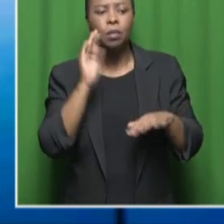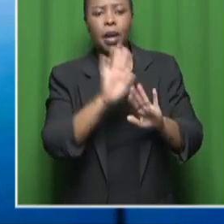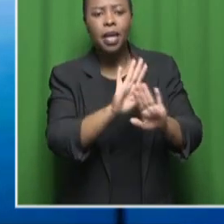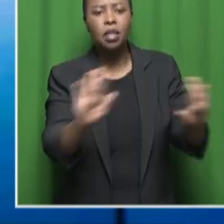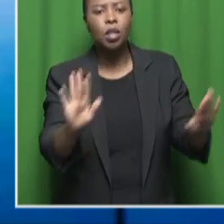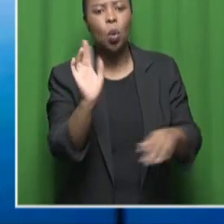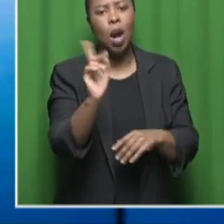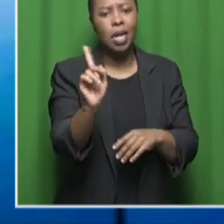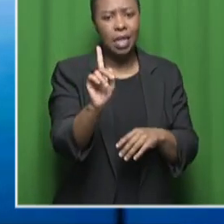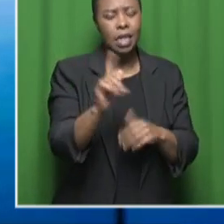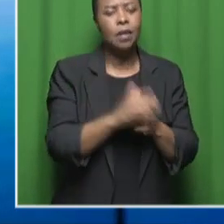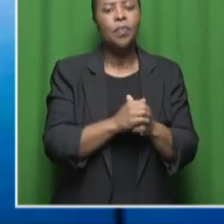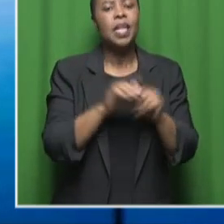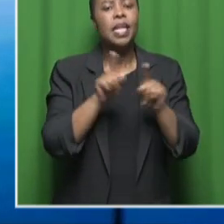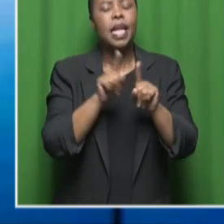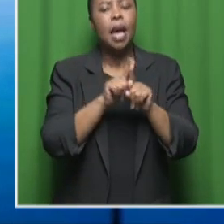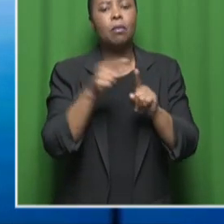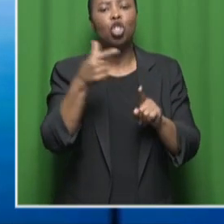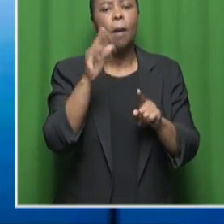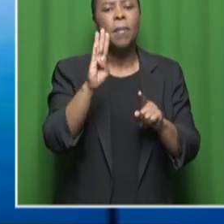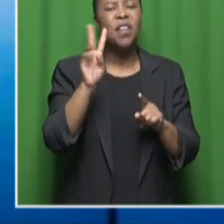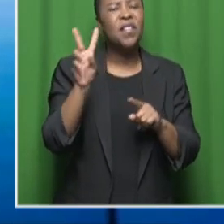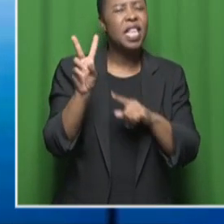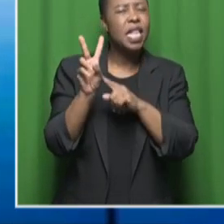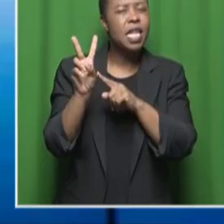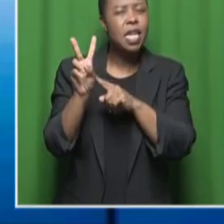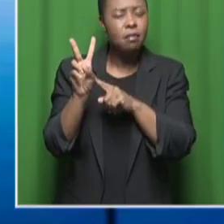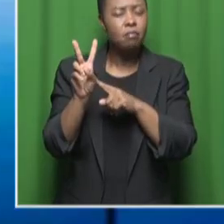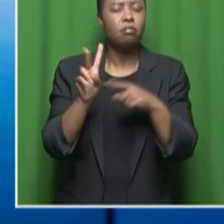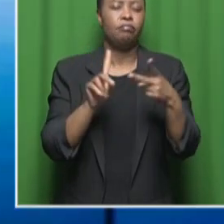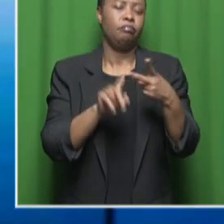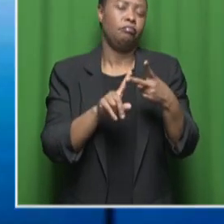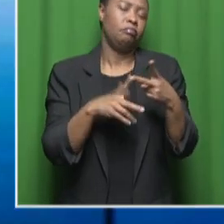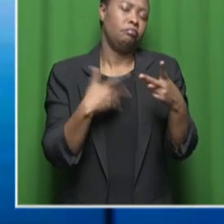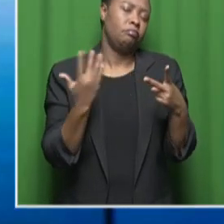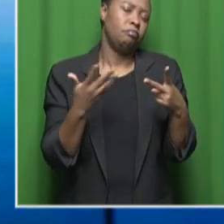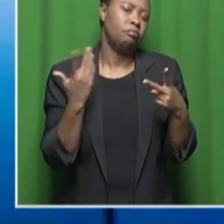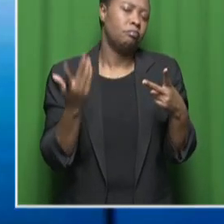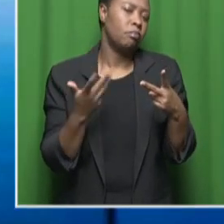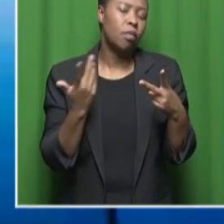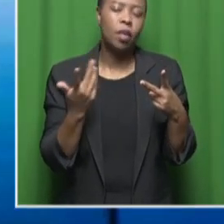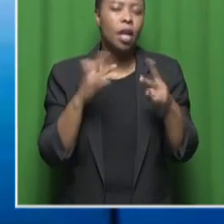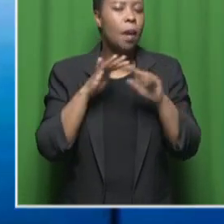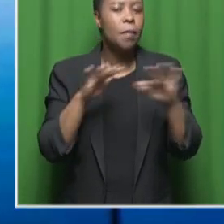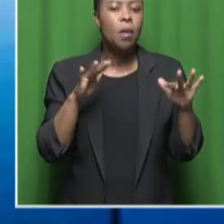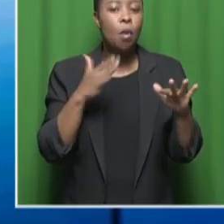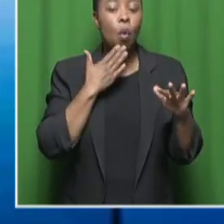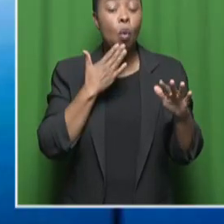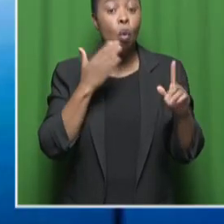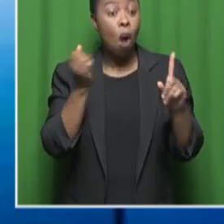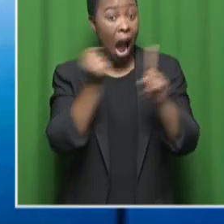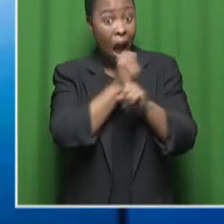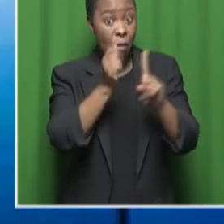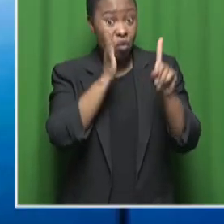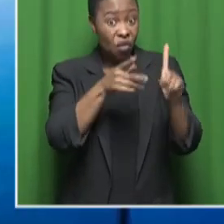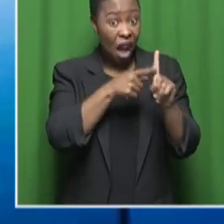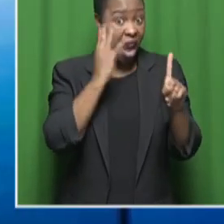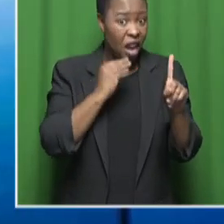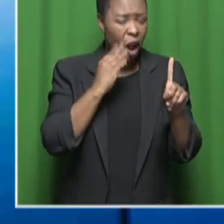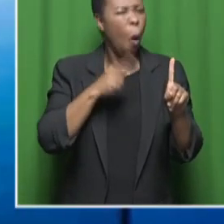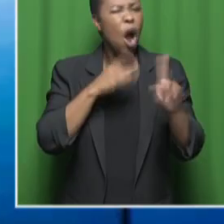the book, I speak about gender-based violence and sometimes speaking on issues of why don't people who are abused leave relationships.